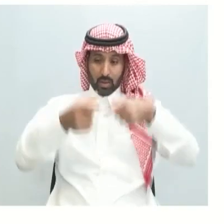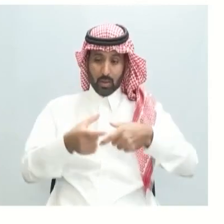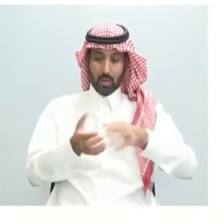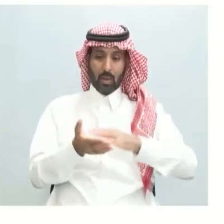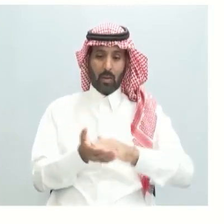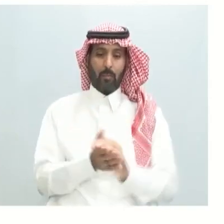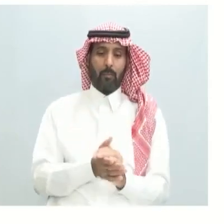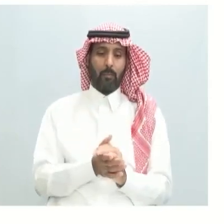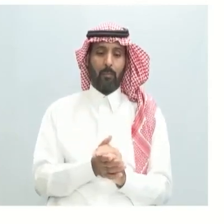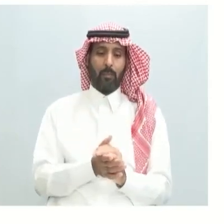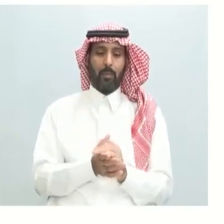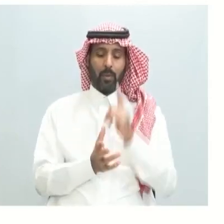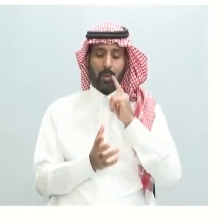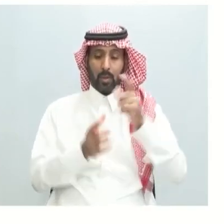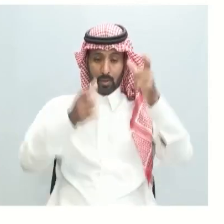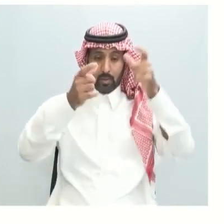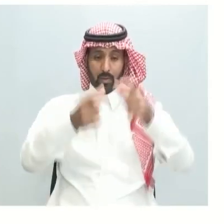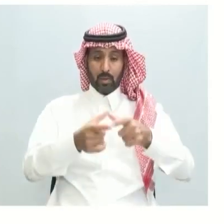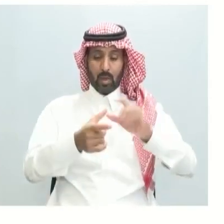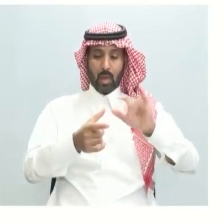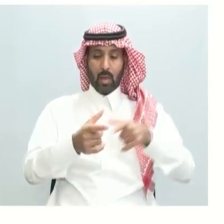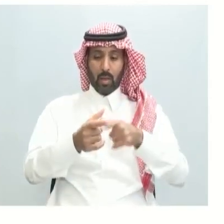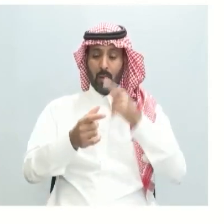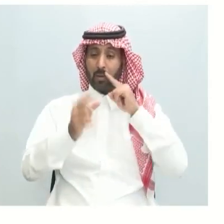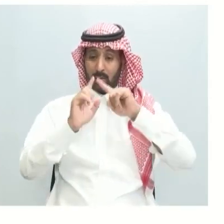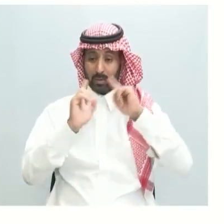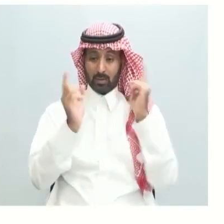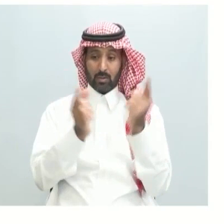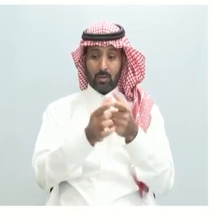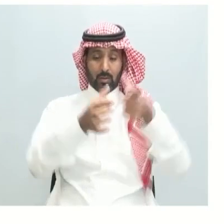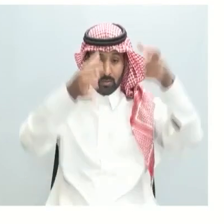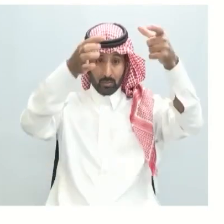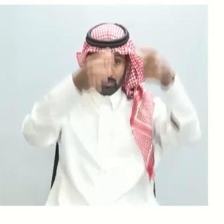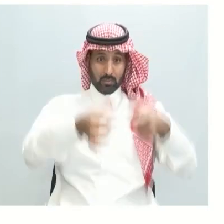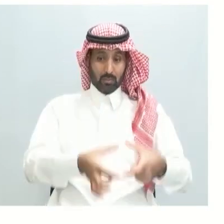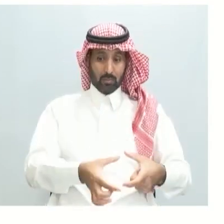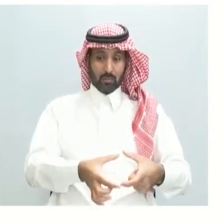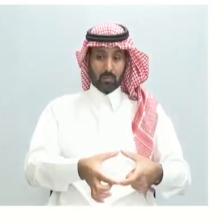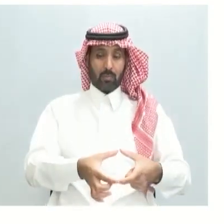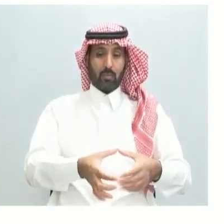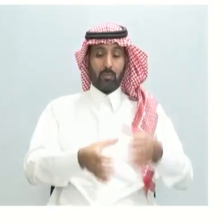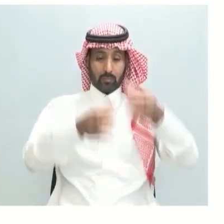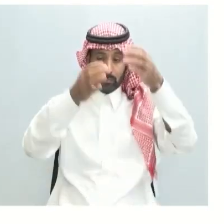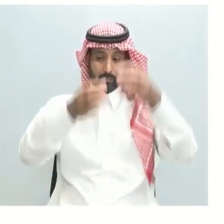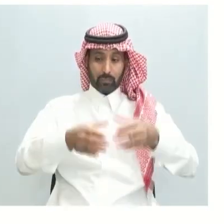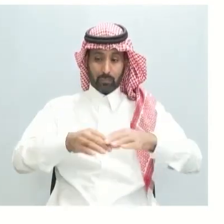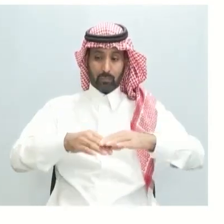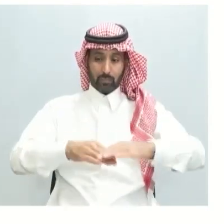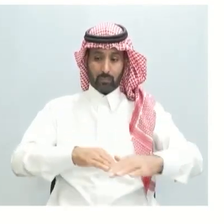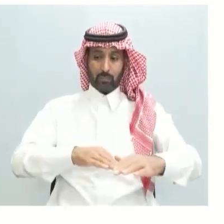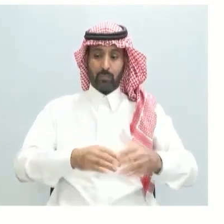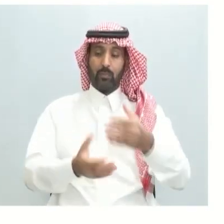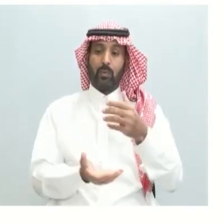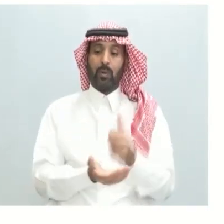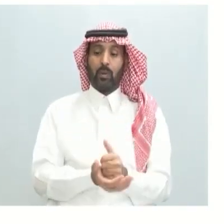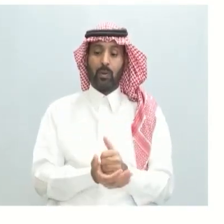here. The minaret at Jam has a circular minaret which rests on an octagonal base.